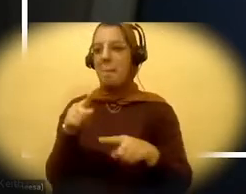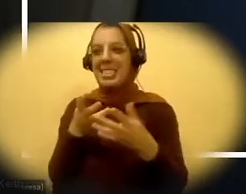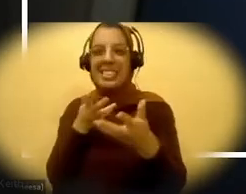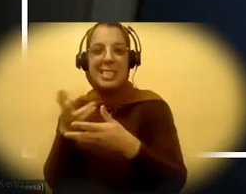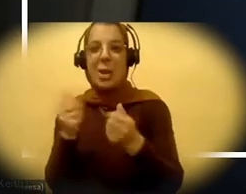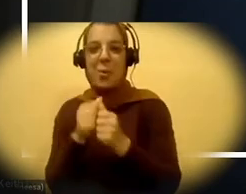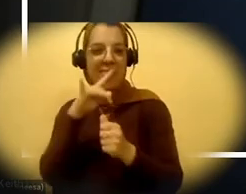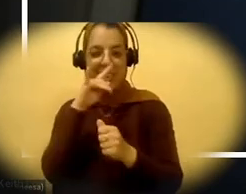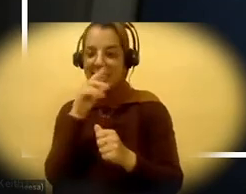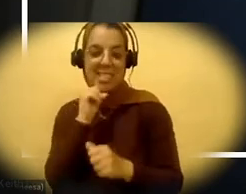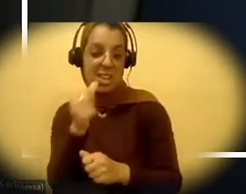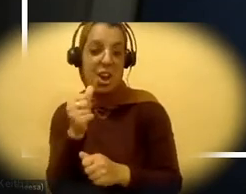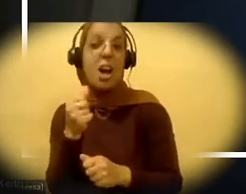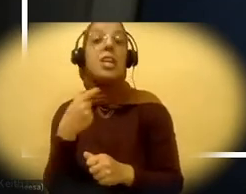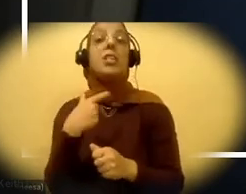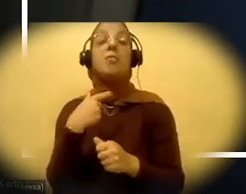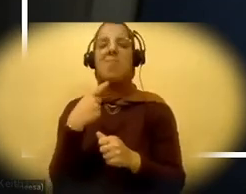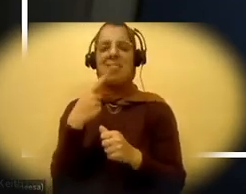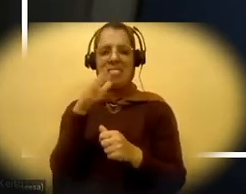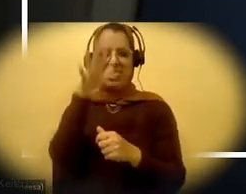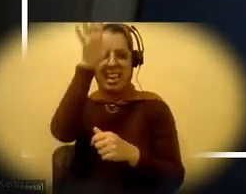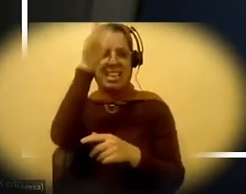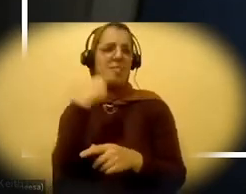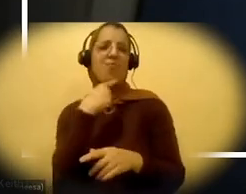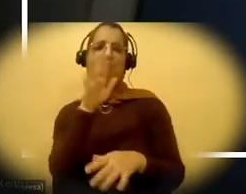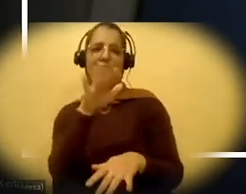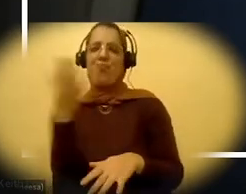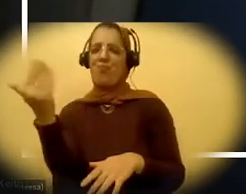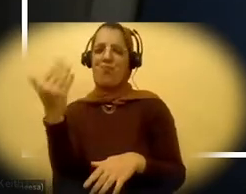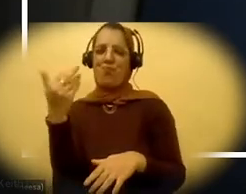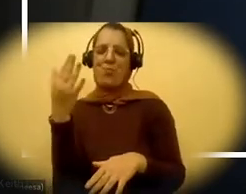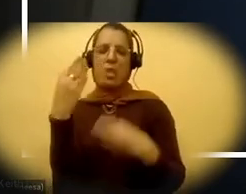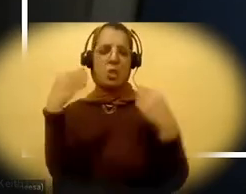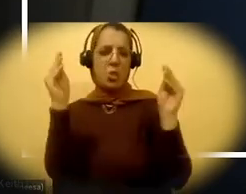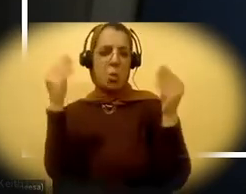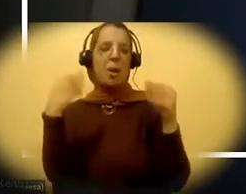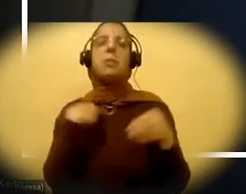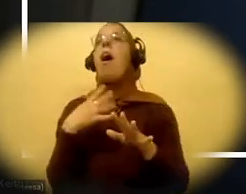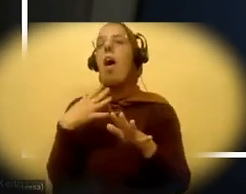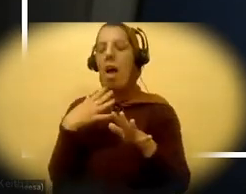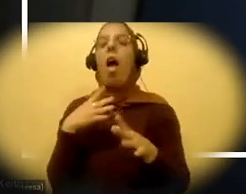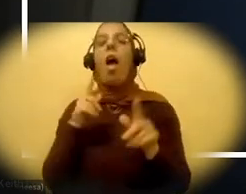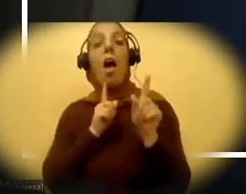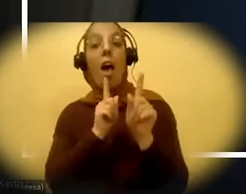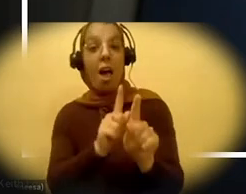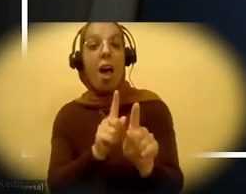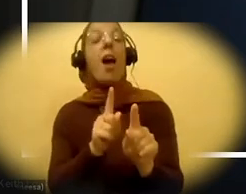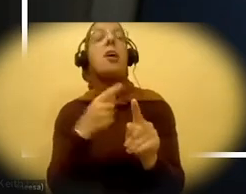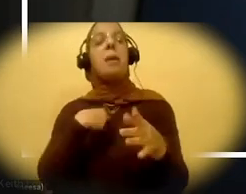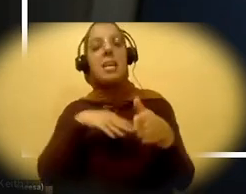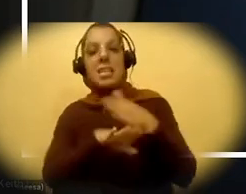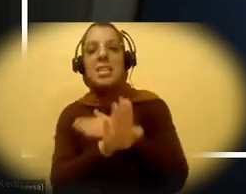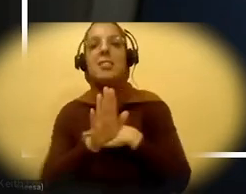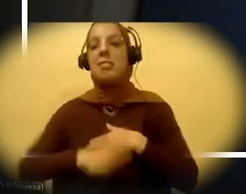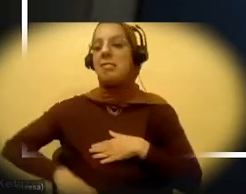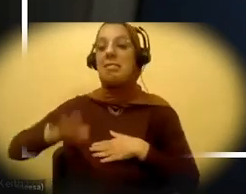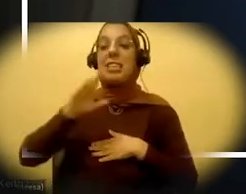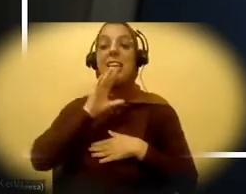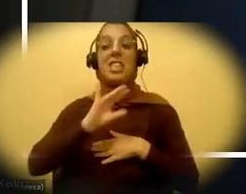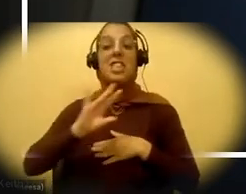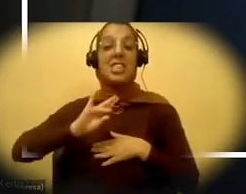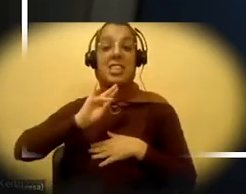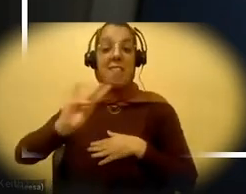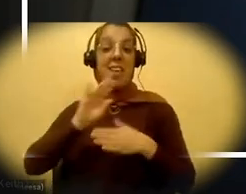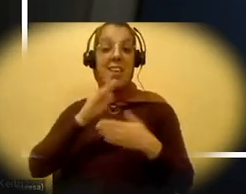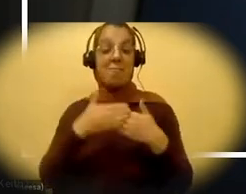in Chinatown at my dad's store after school. And so I saw, a lot of things, and it